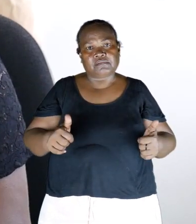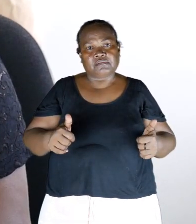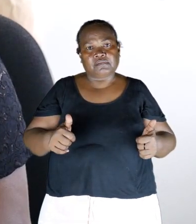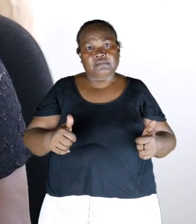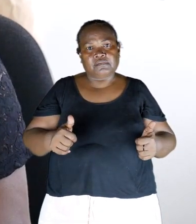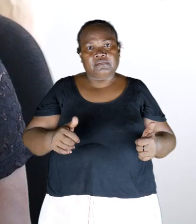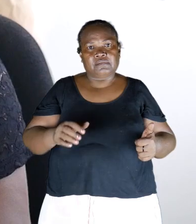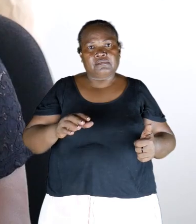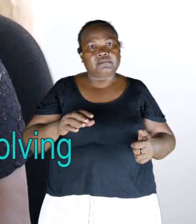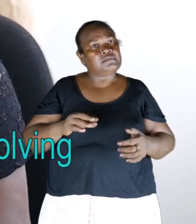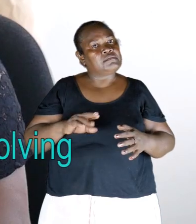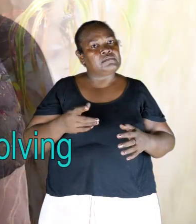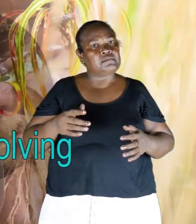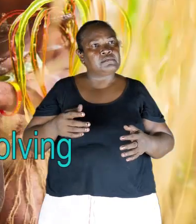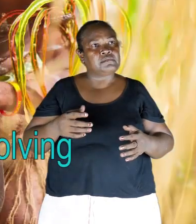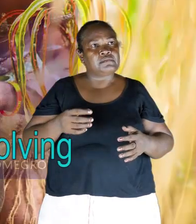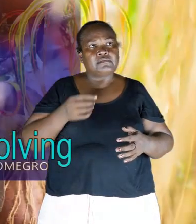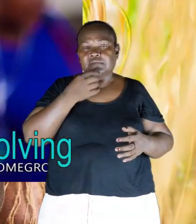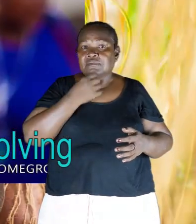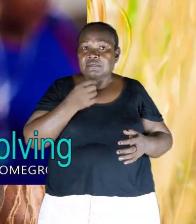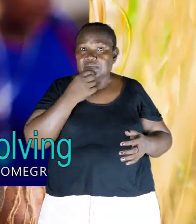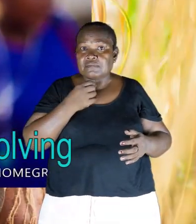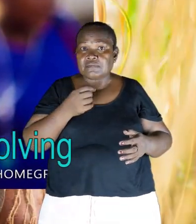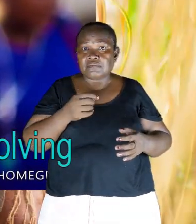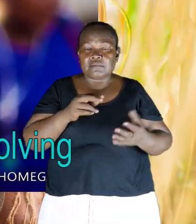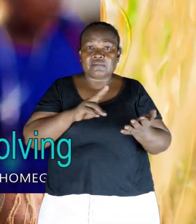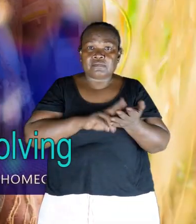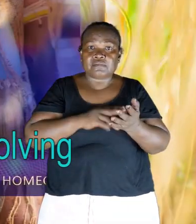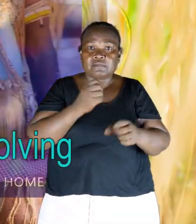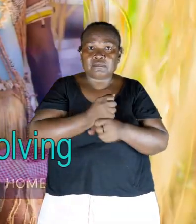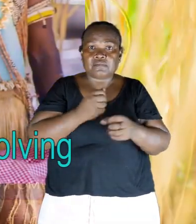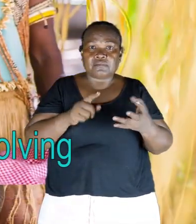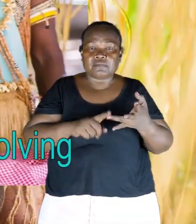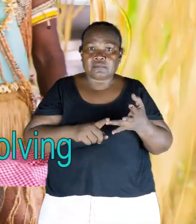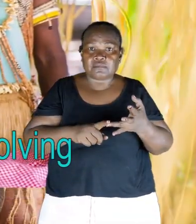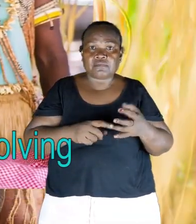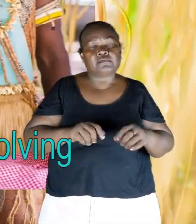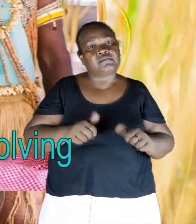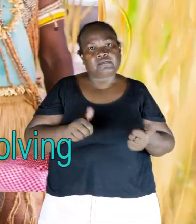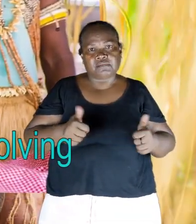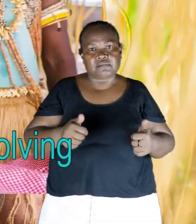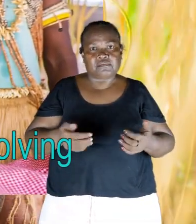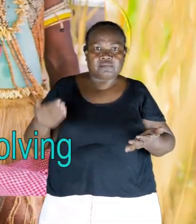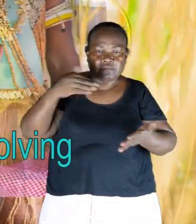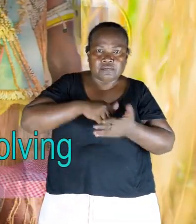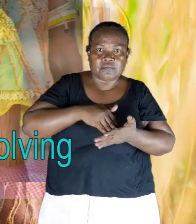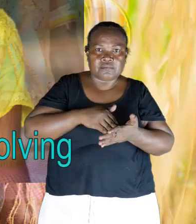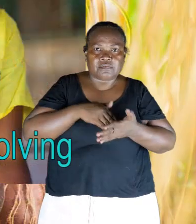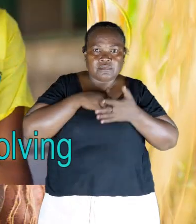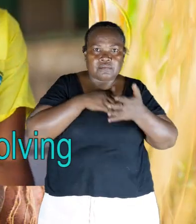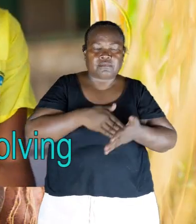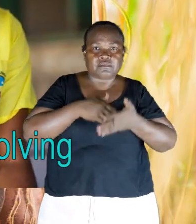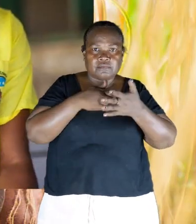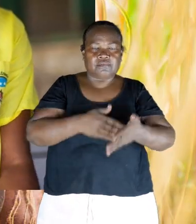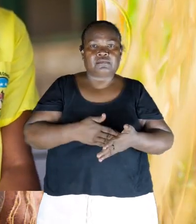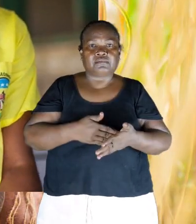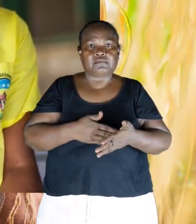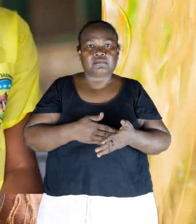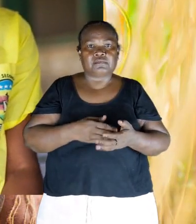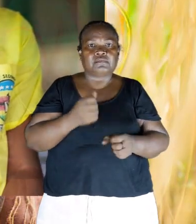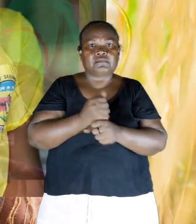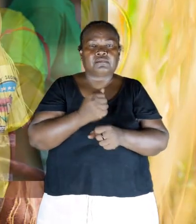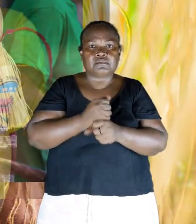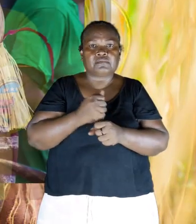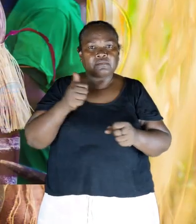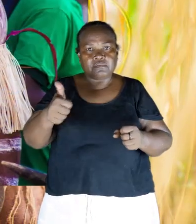start already. Though there are already some NGOs that are already involved in this work in terms of